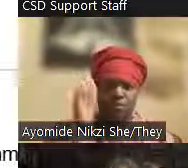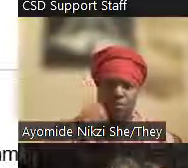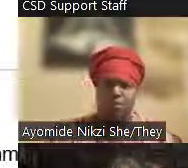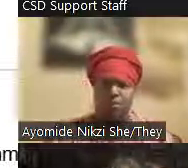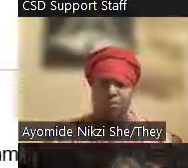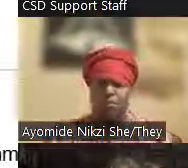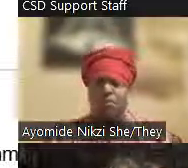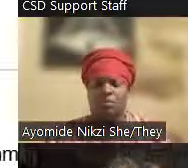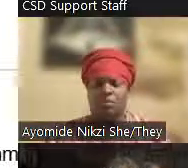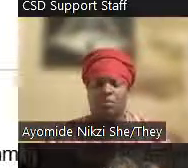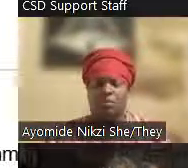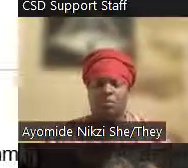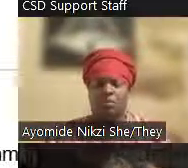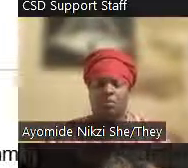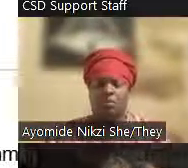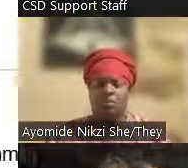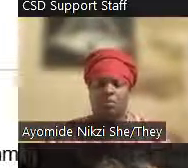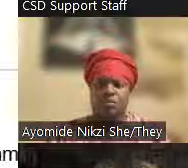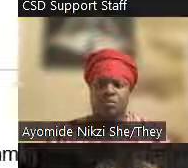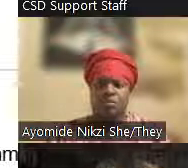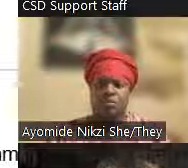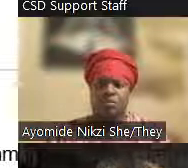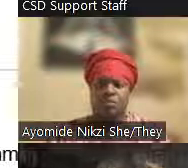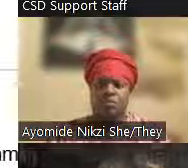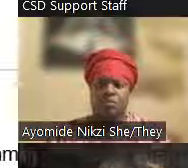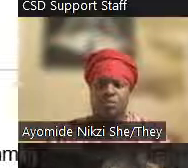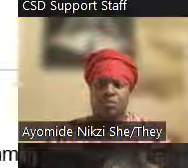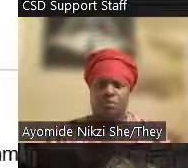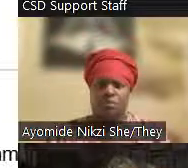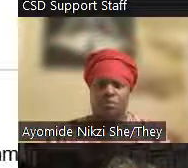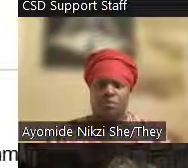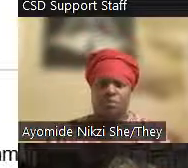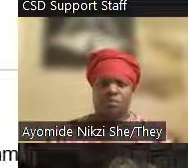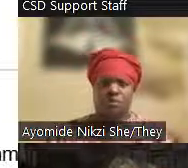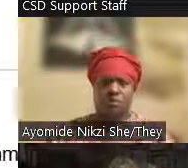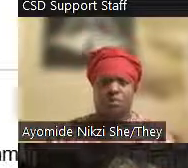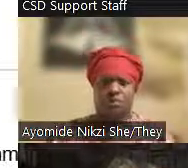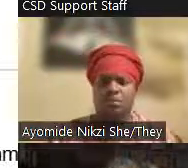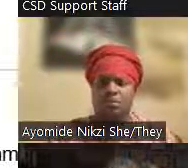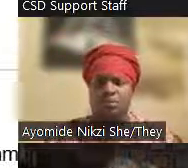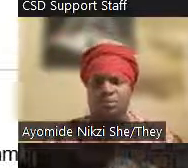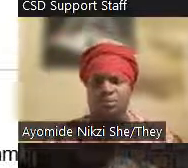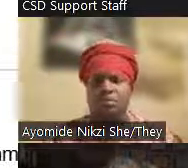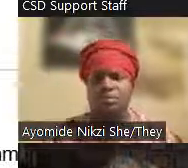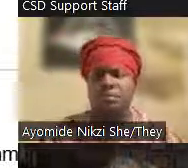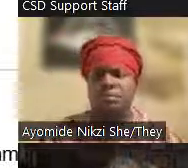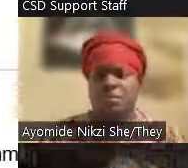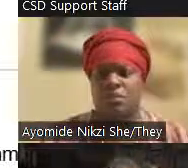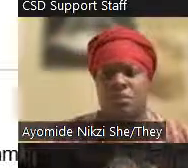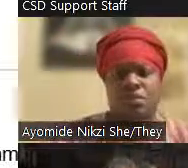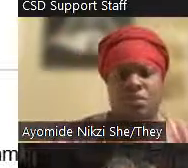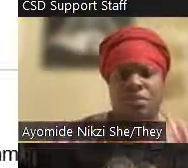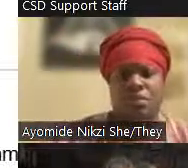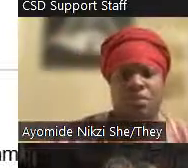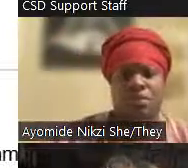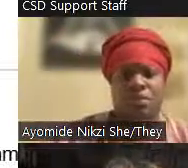3 members that came from over-policed communities of color. That would still be powerful, yet still allow me